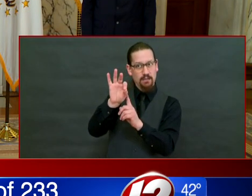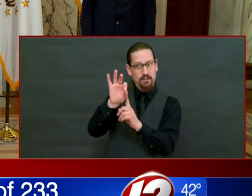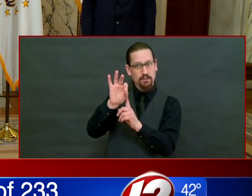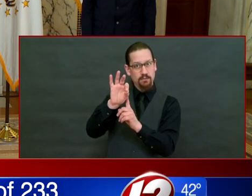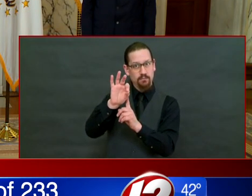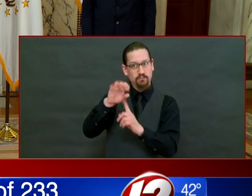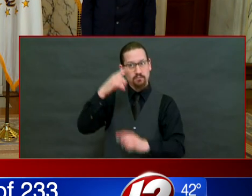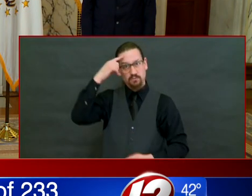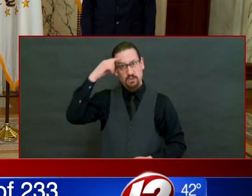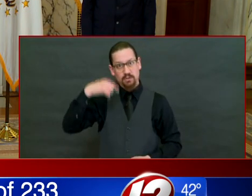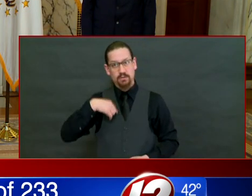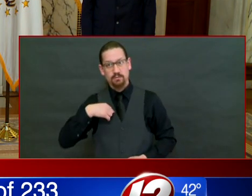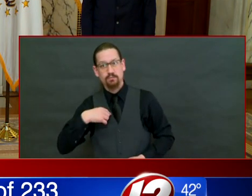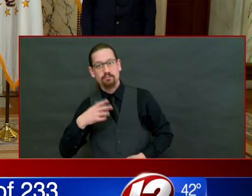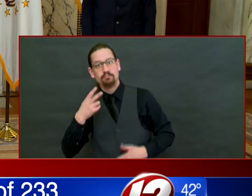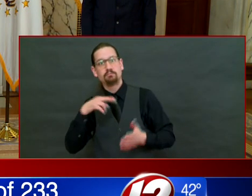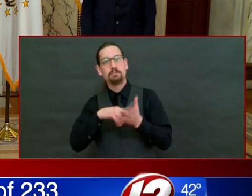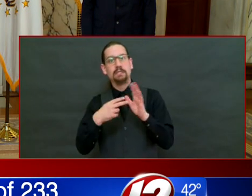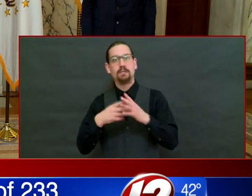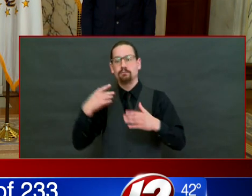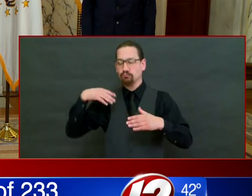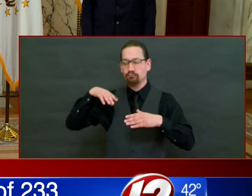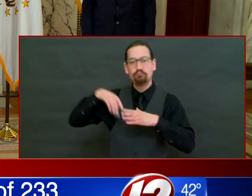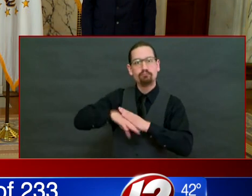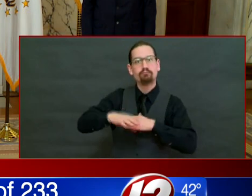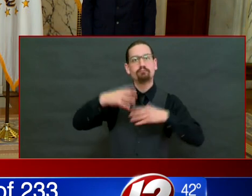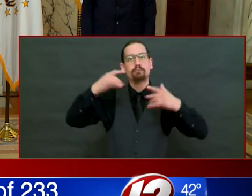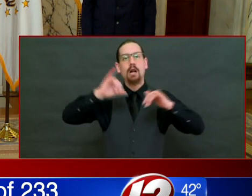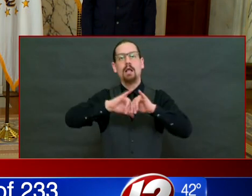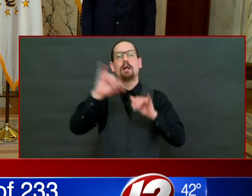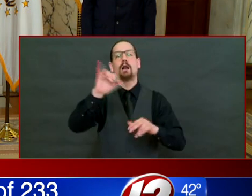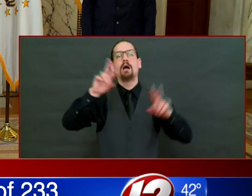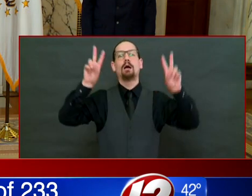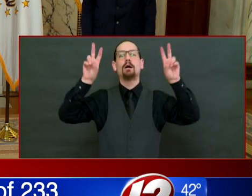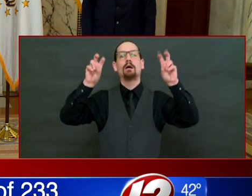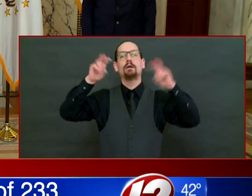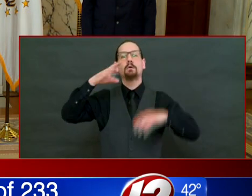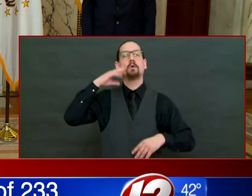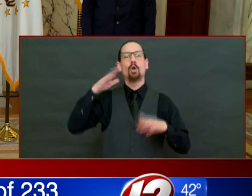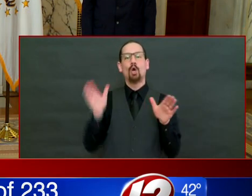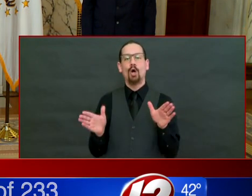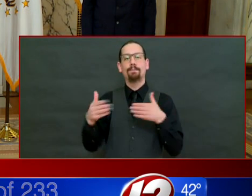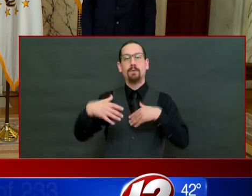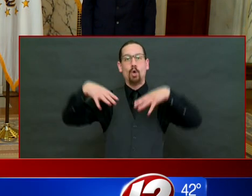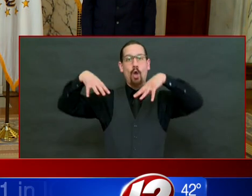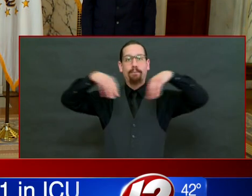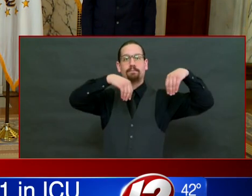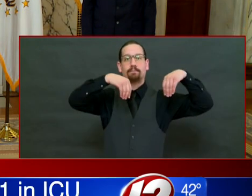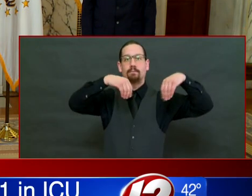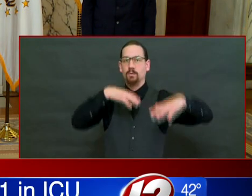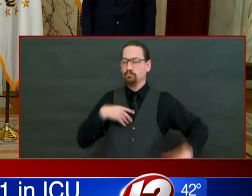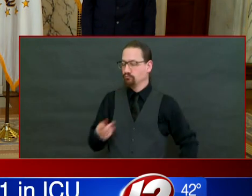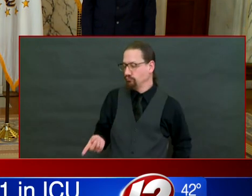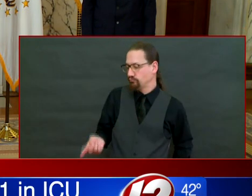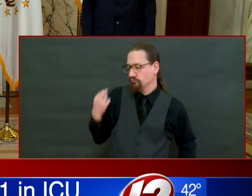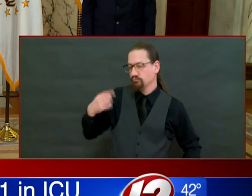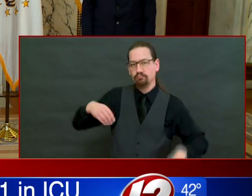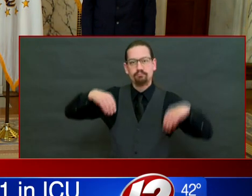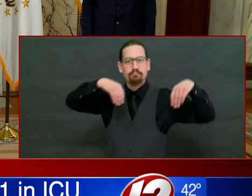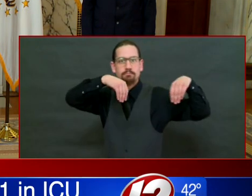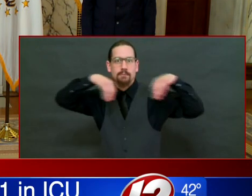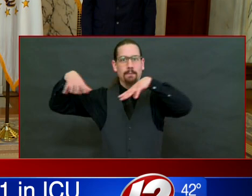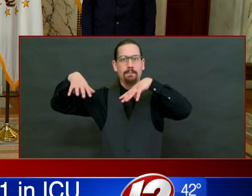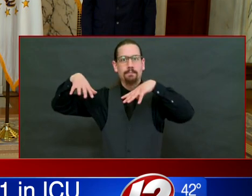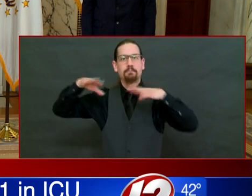slow, pinpointed, gradual. We're going to do a little, collect the data, do a little